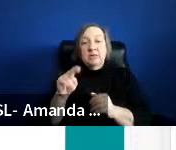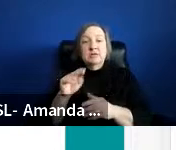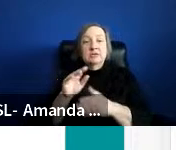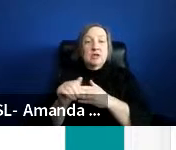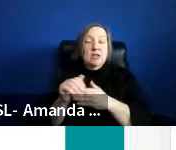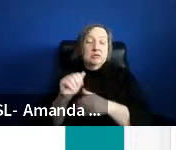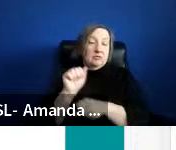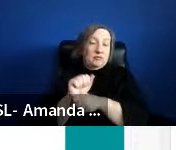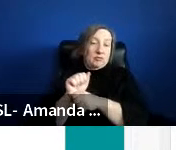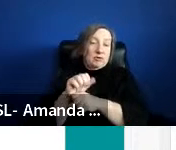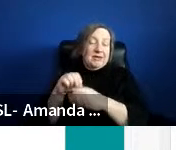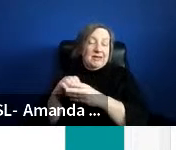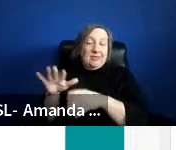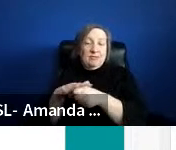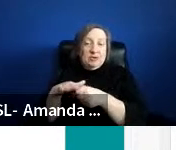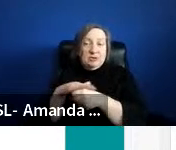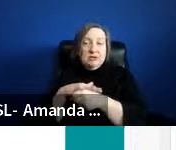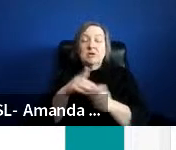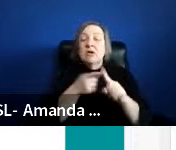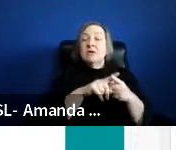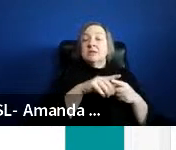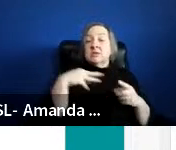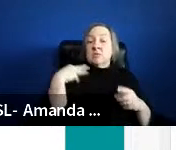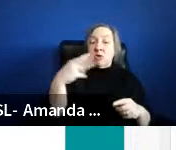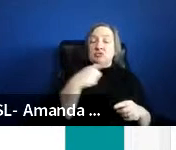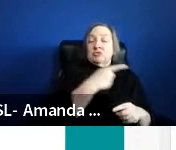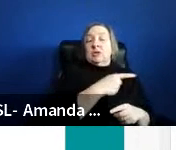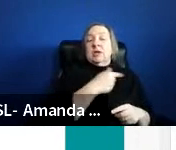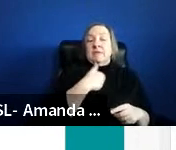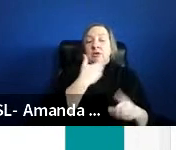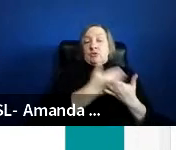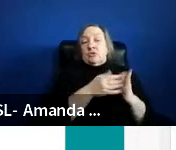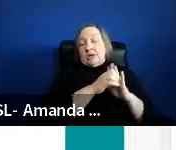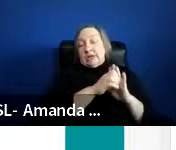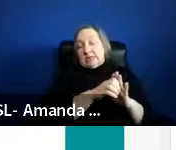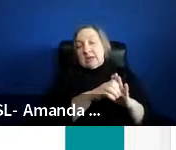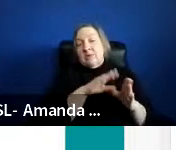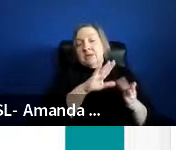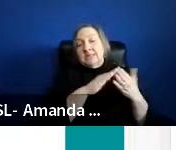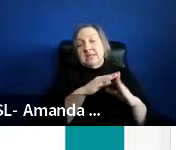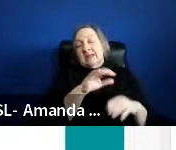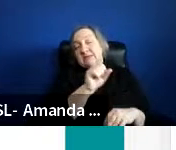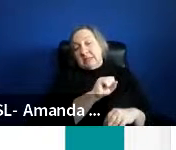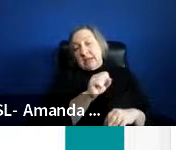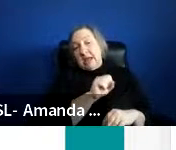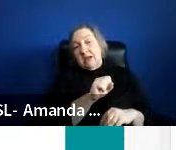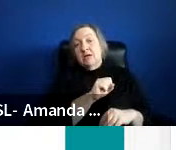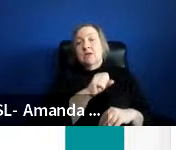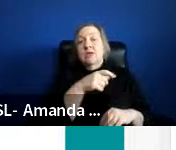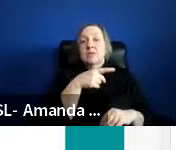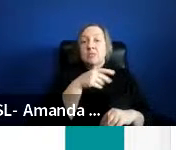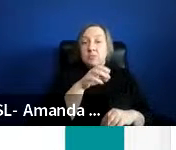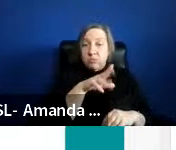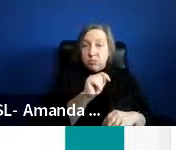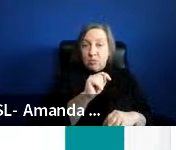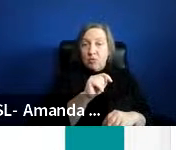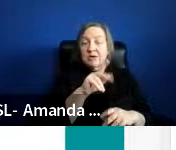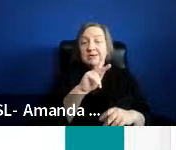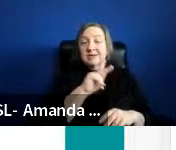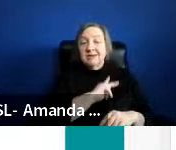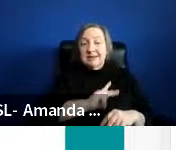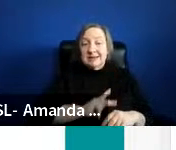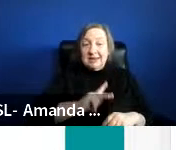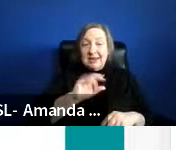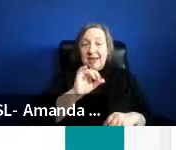region. And our friends in Washington also have very good examples in the City of Seattle, the Port, King County, and